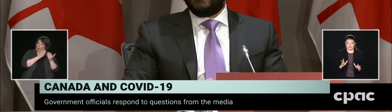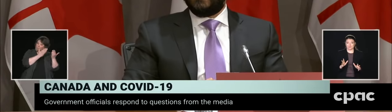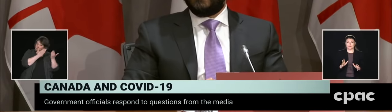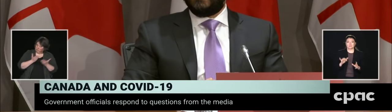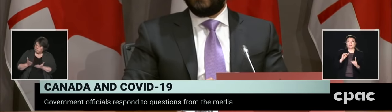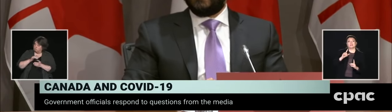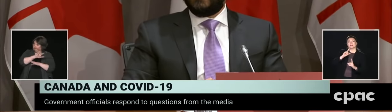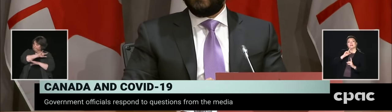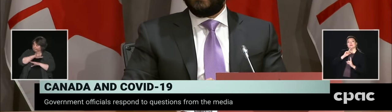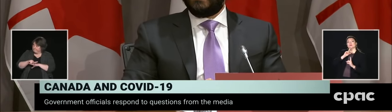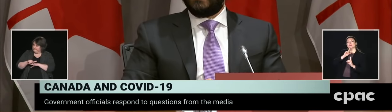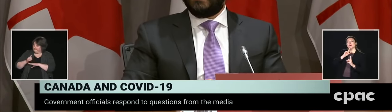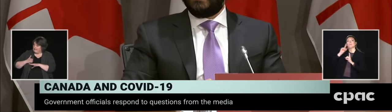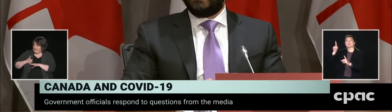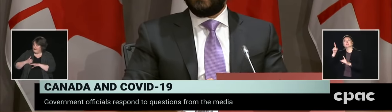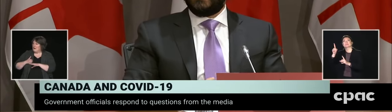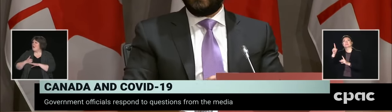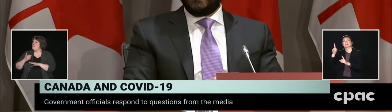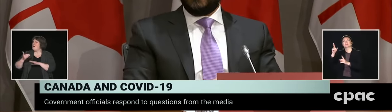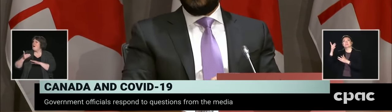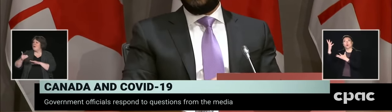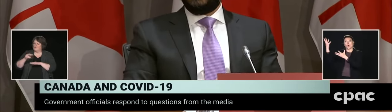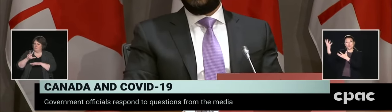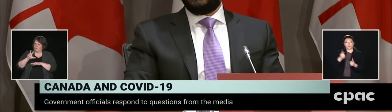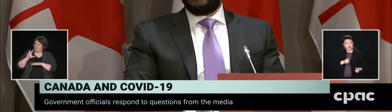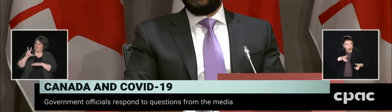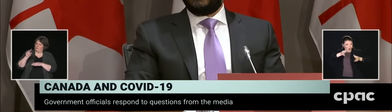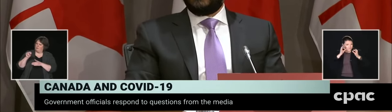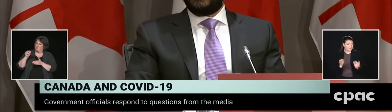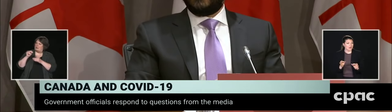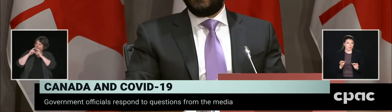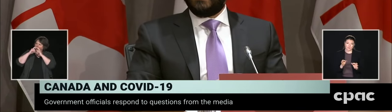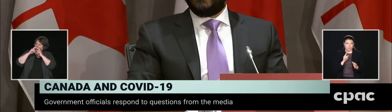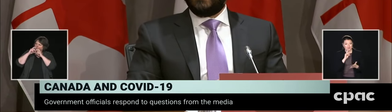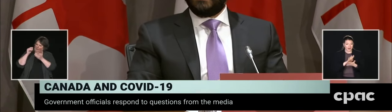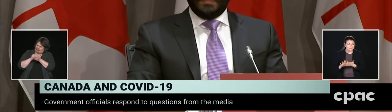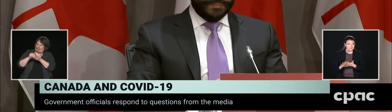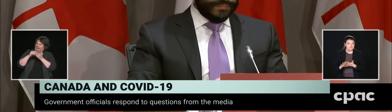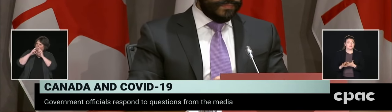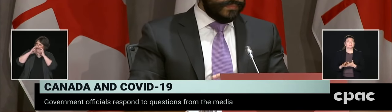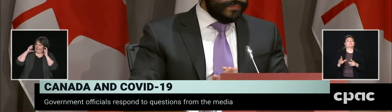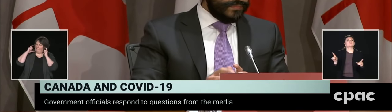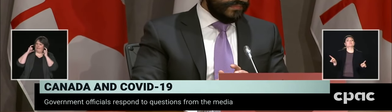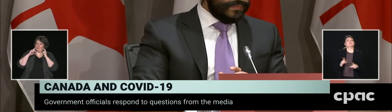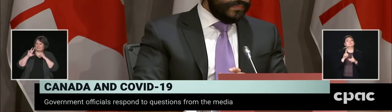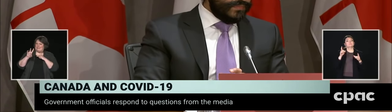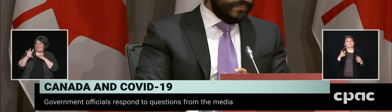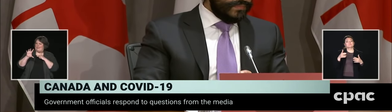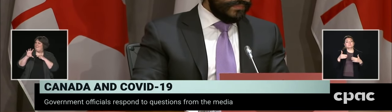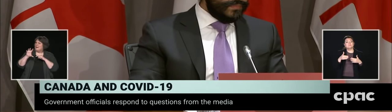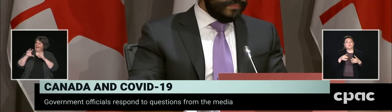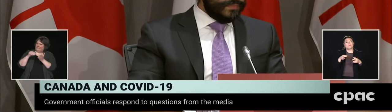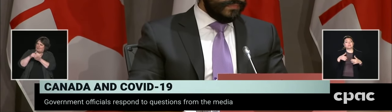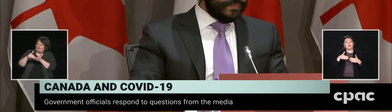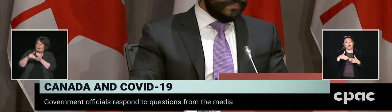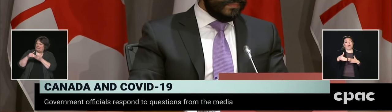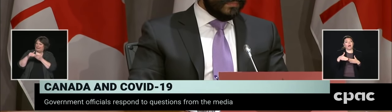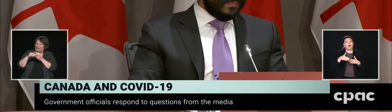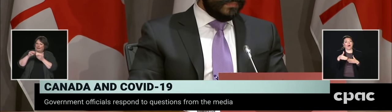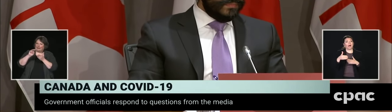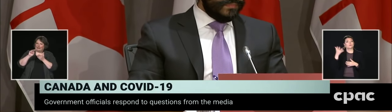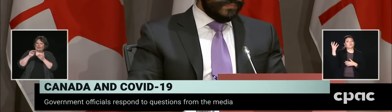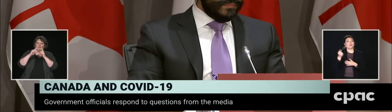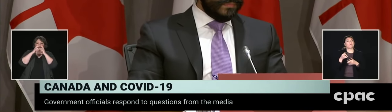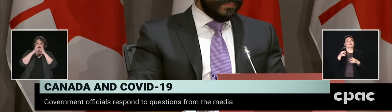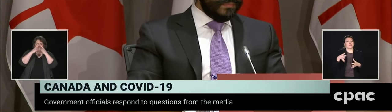you know, 230 million surgical masks, 75 million N95 masks? When are they actually going to be here? Because we're sitting in a province where the premier